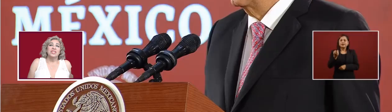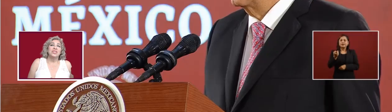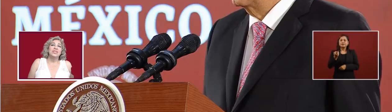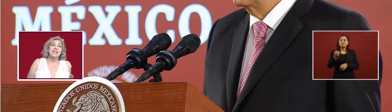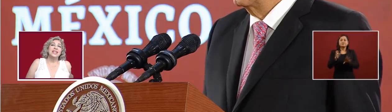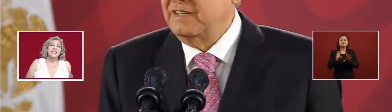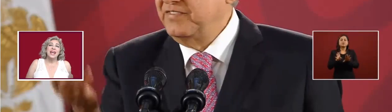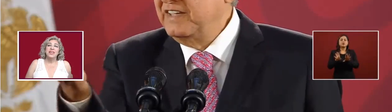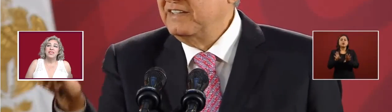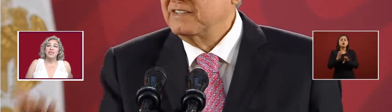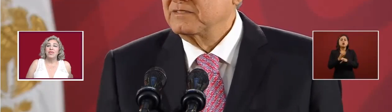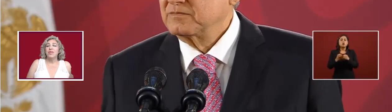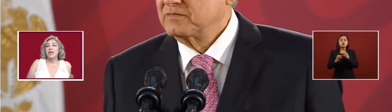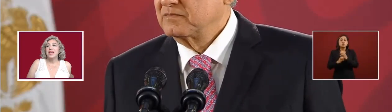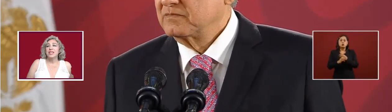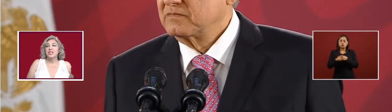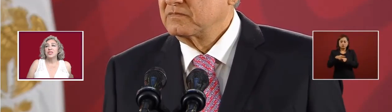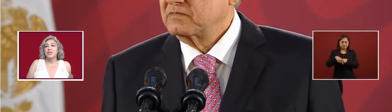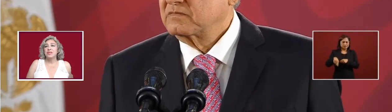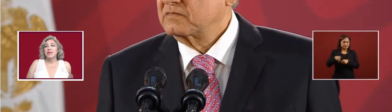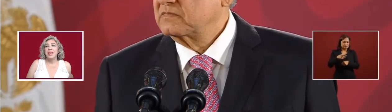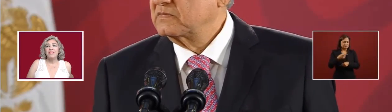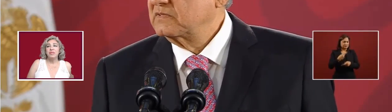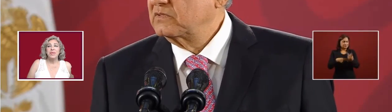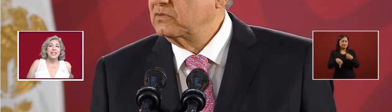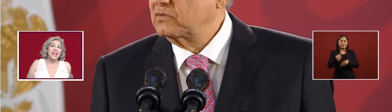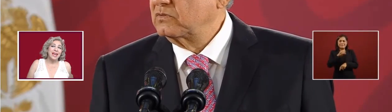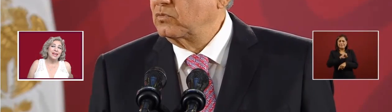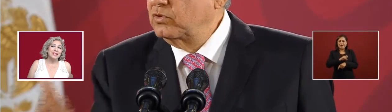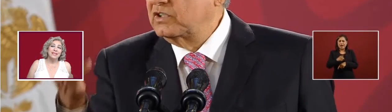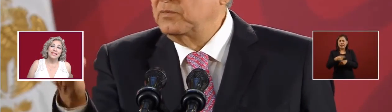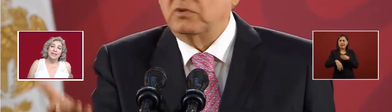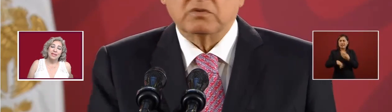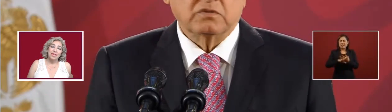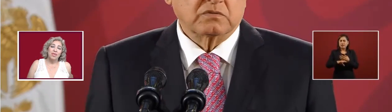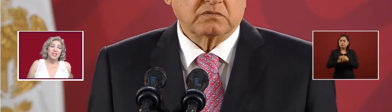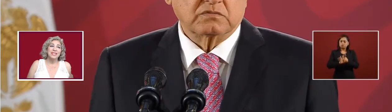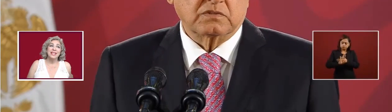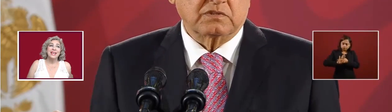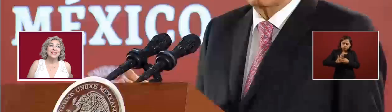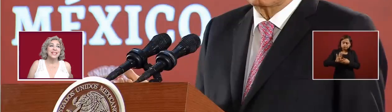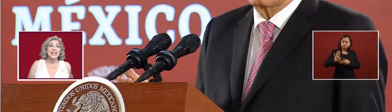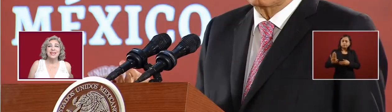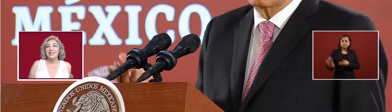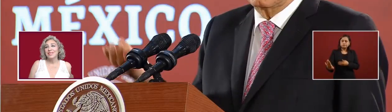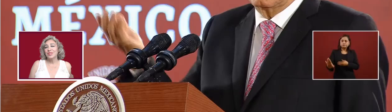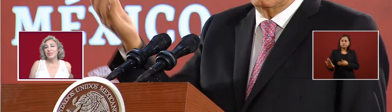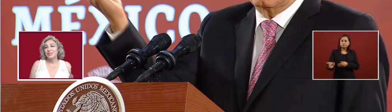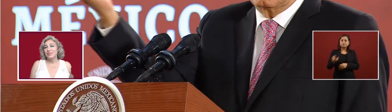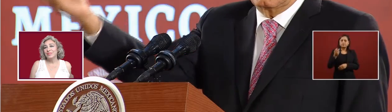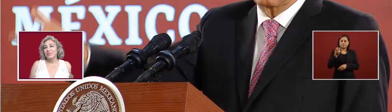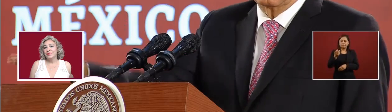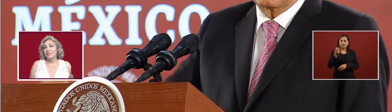to set aside or not have it be the end or this last thing